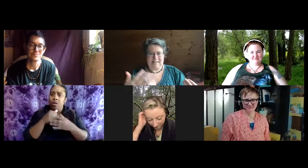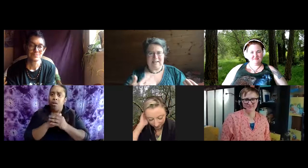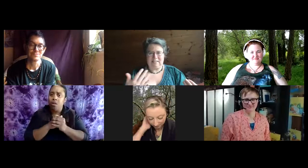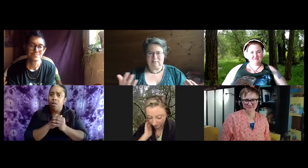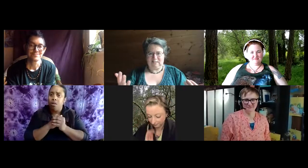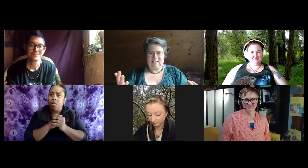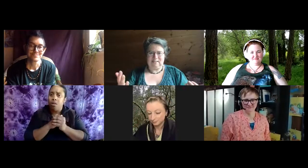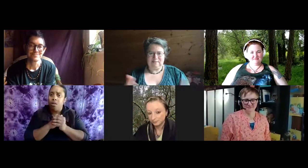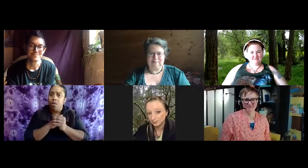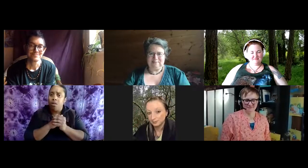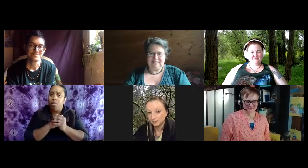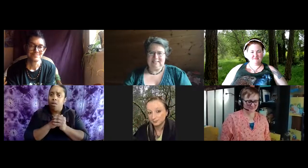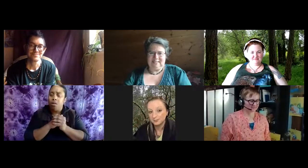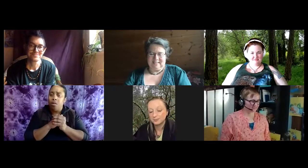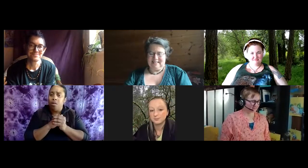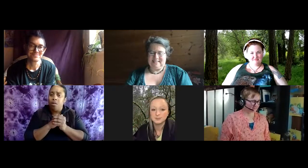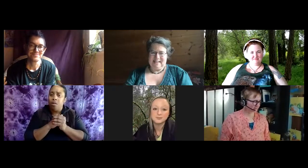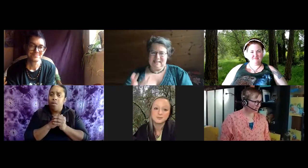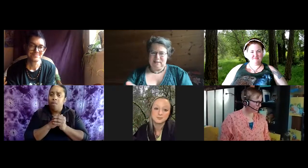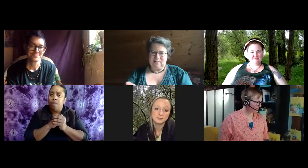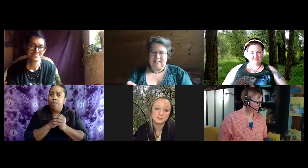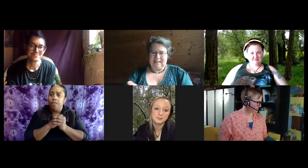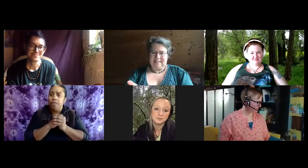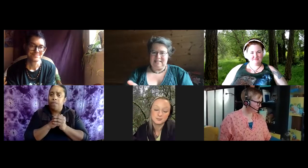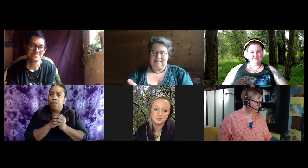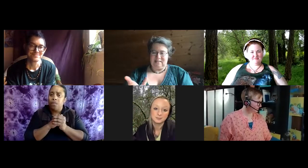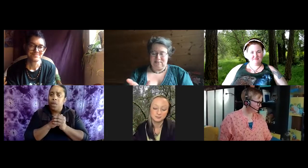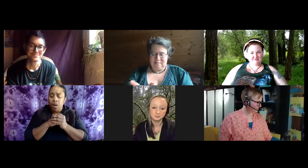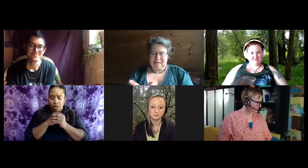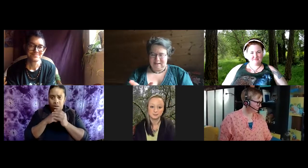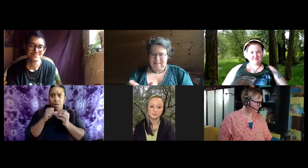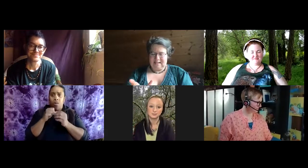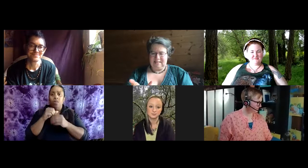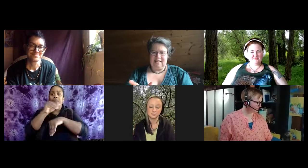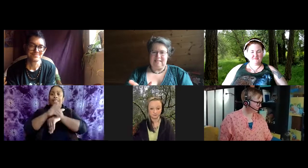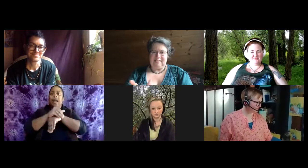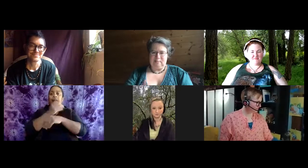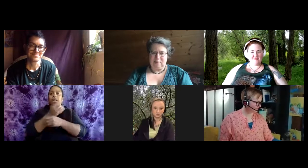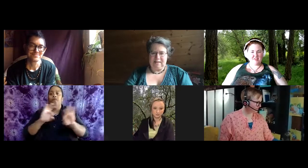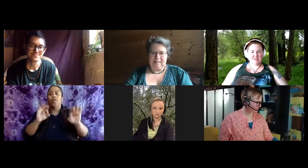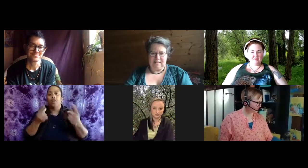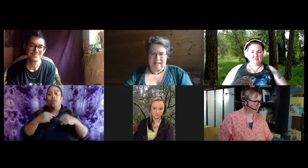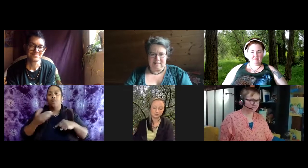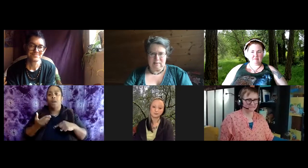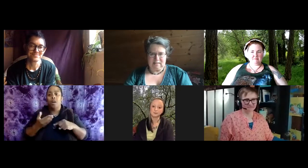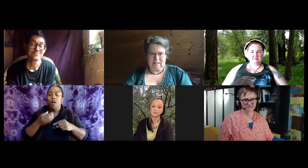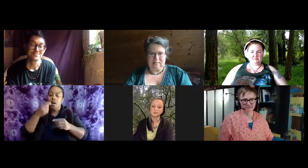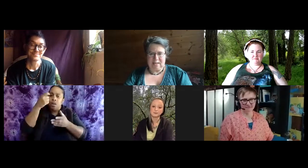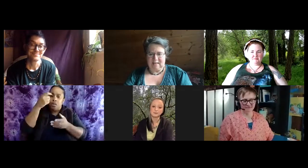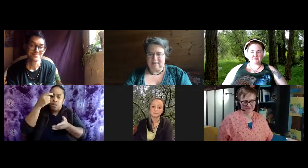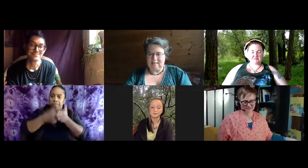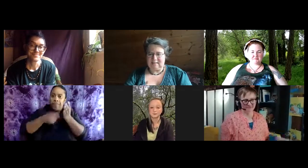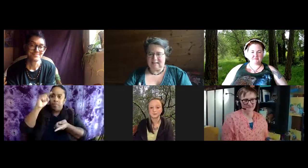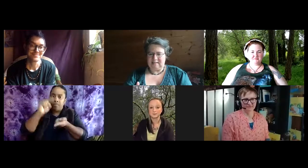reflection and connection with each other. So tonight it's free to be here, and then it's a small price to ask a question